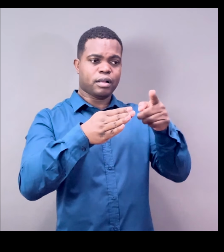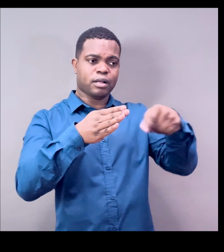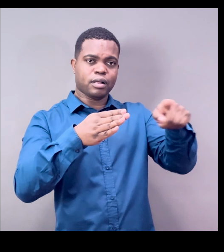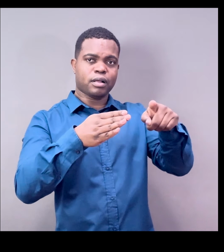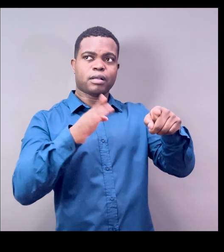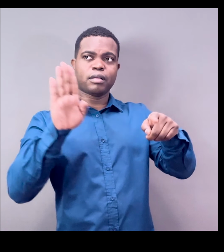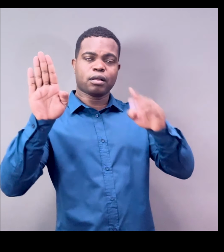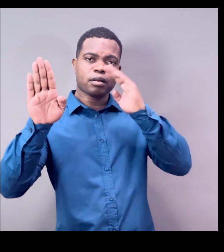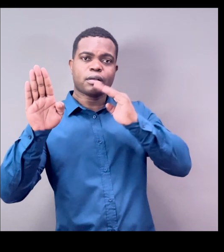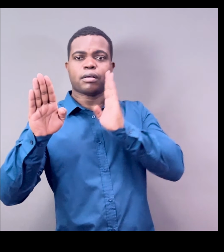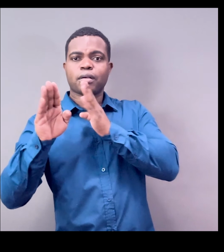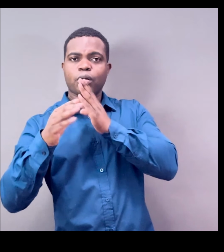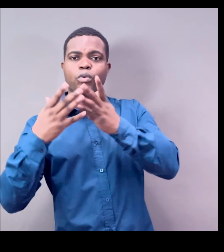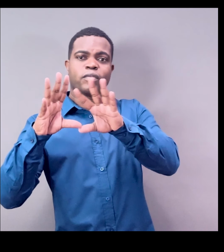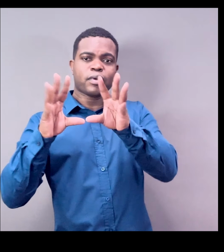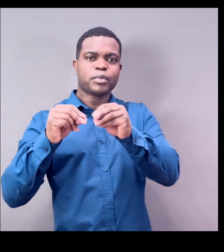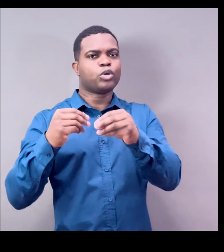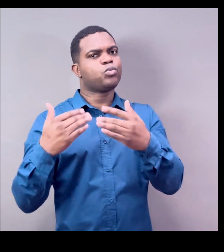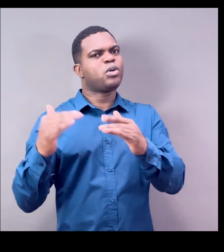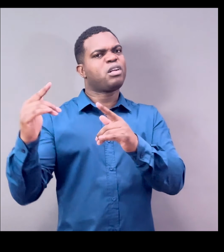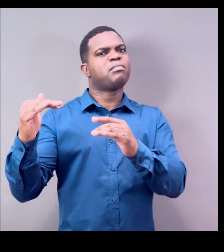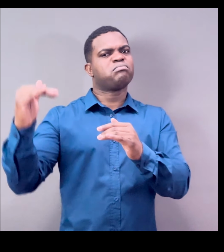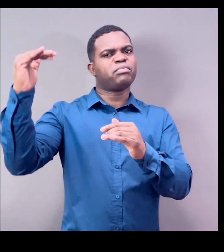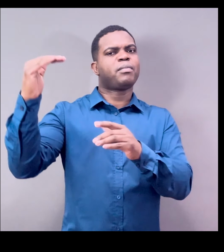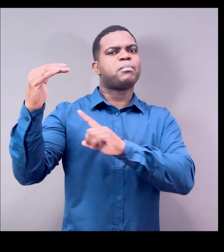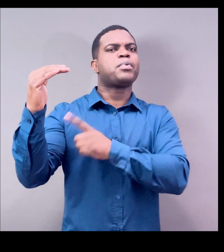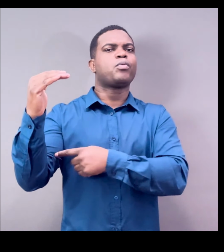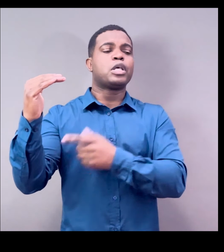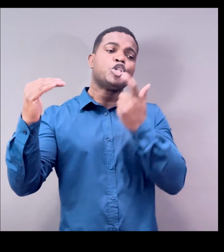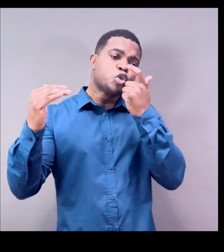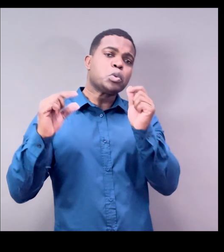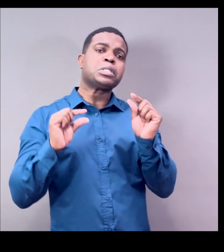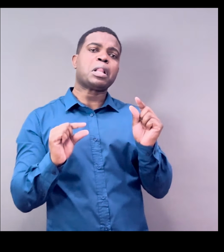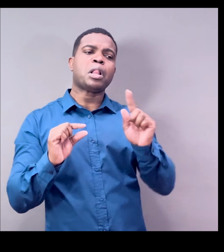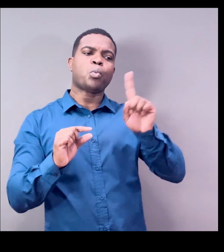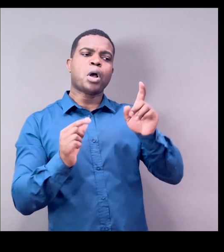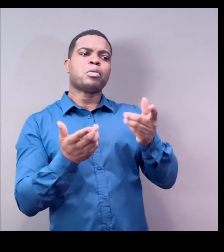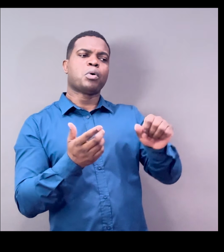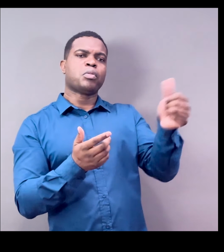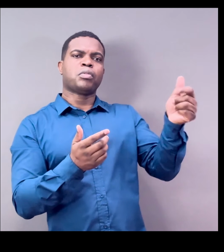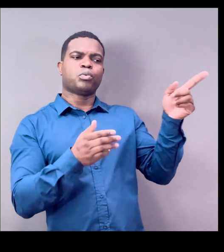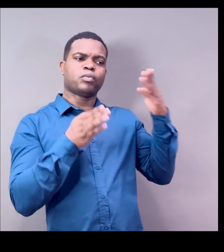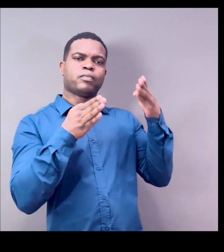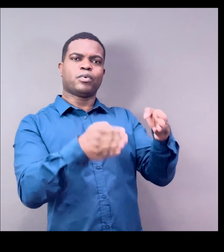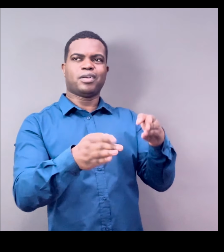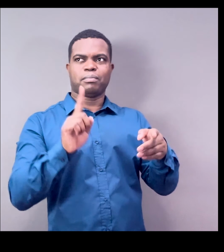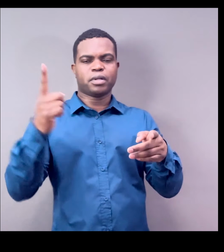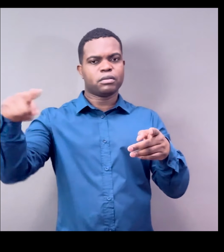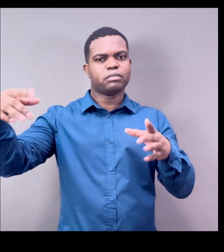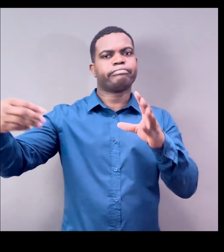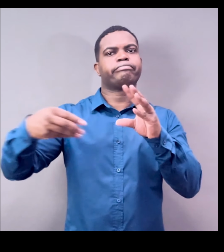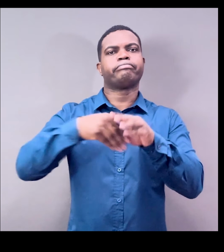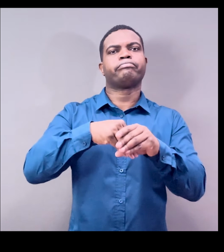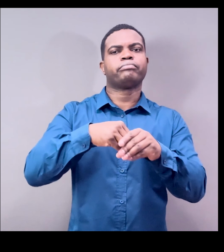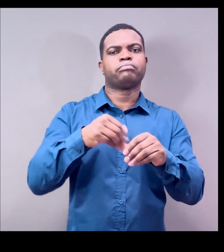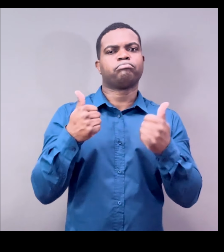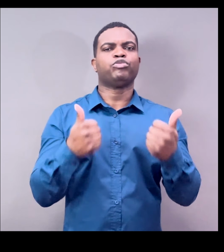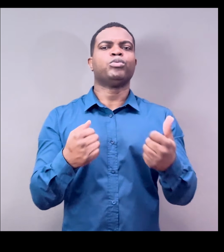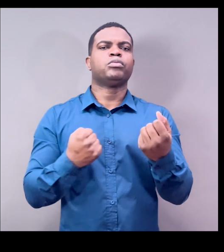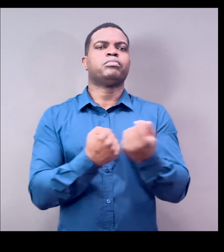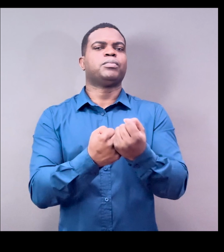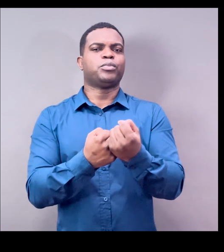have high power. They have high influence, even though they are not interested in whatever engagement you are